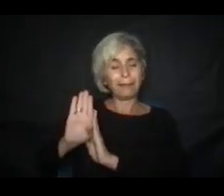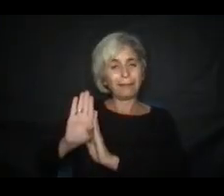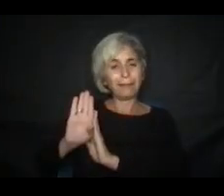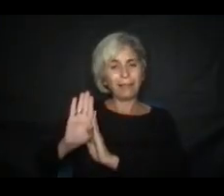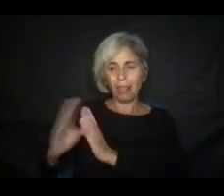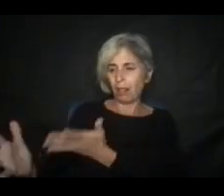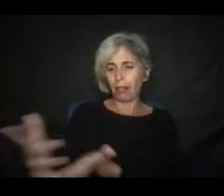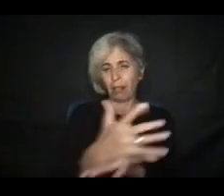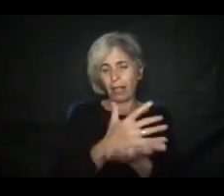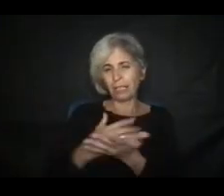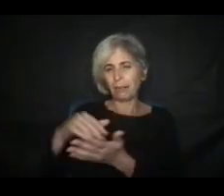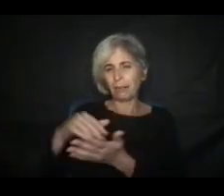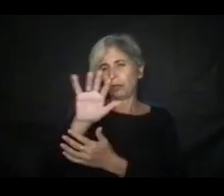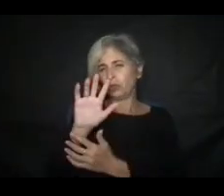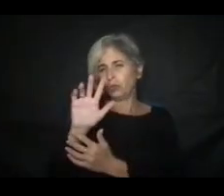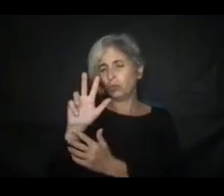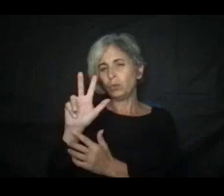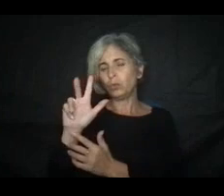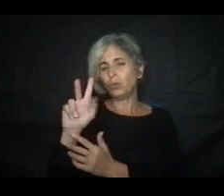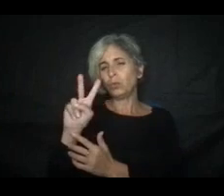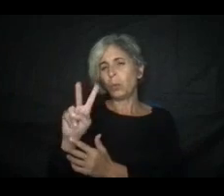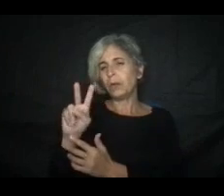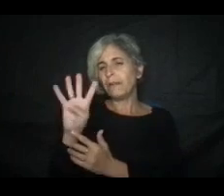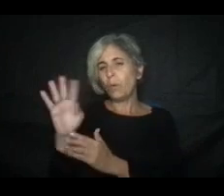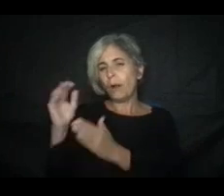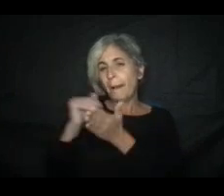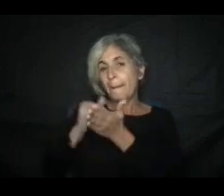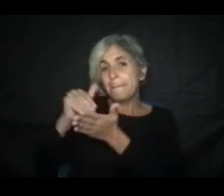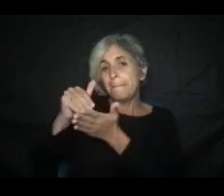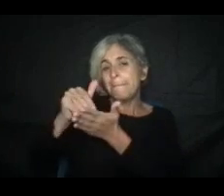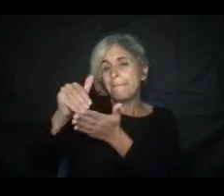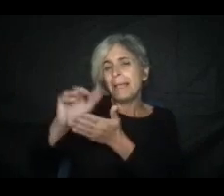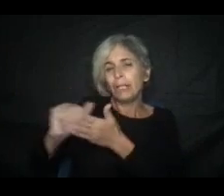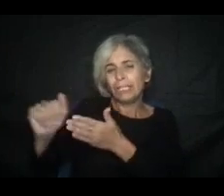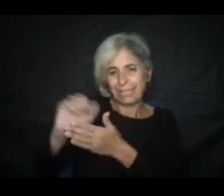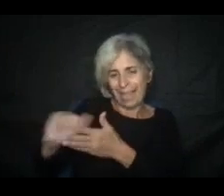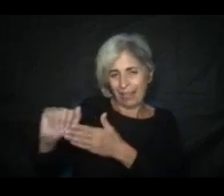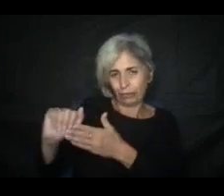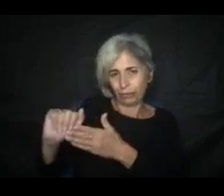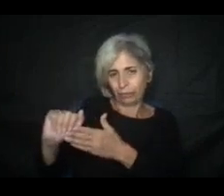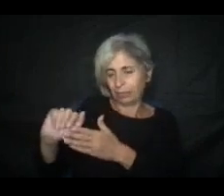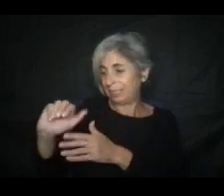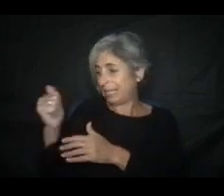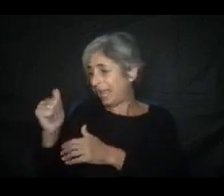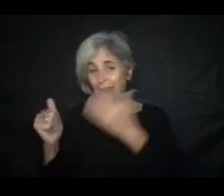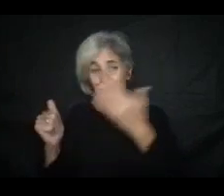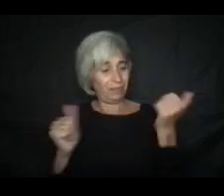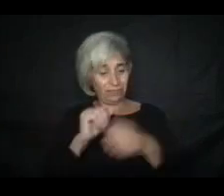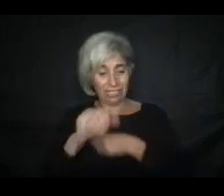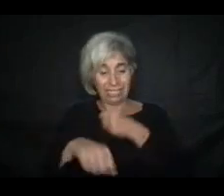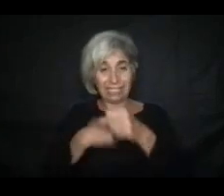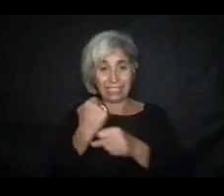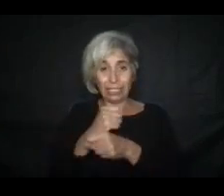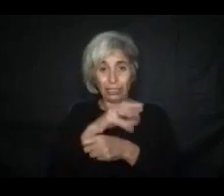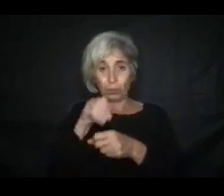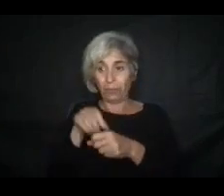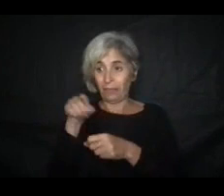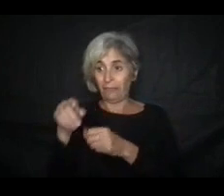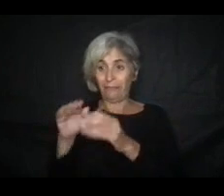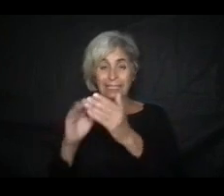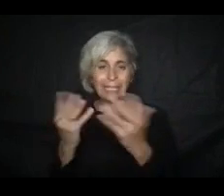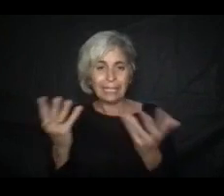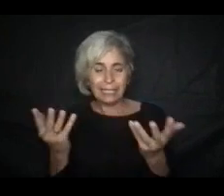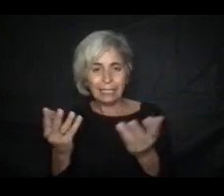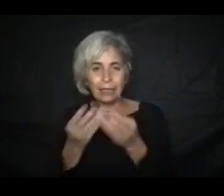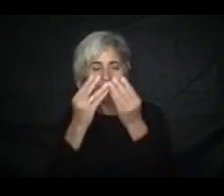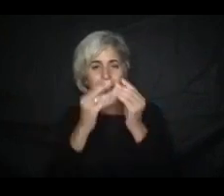collected roughly $24 million over the last 10 or 15 years within the city, and it's spent